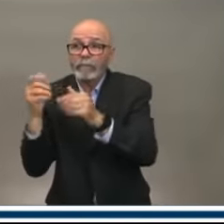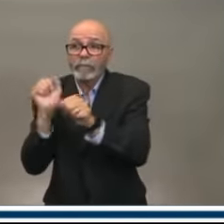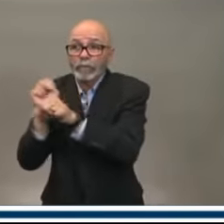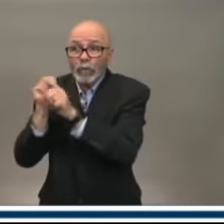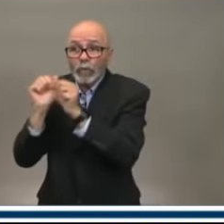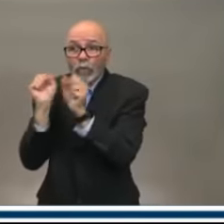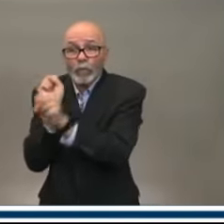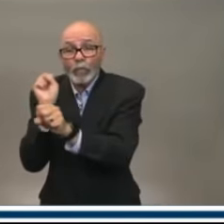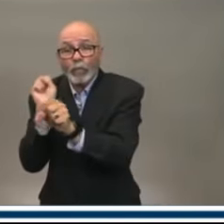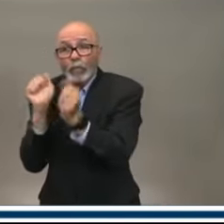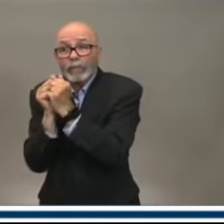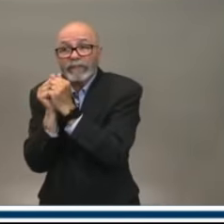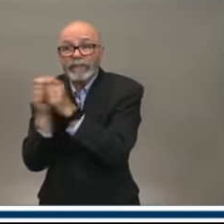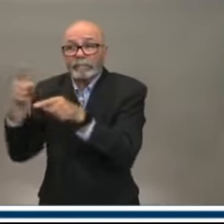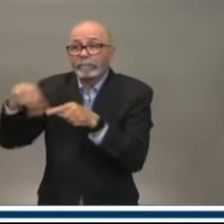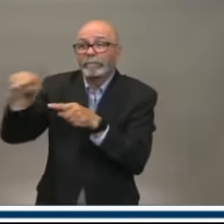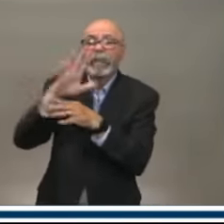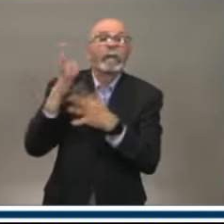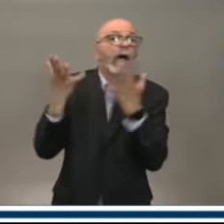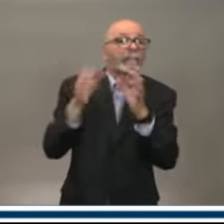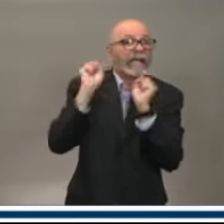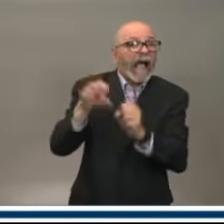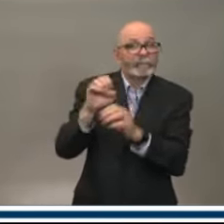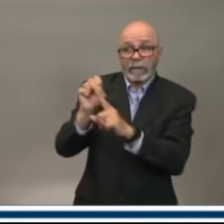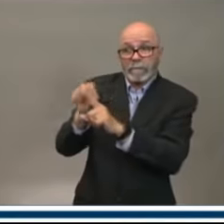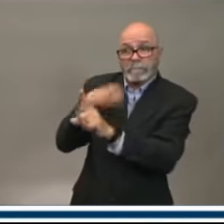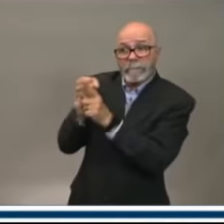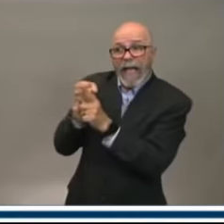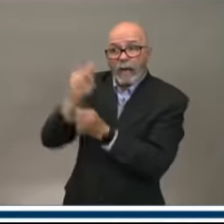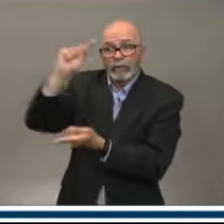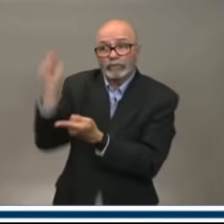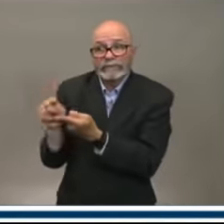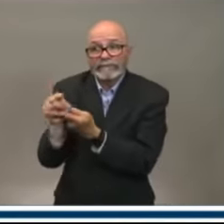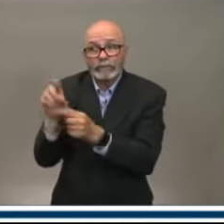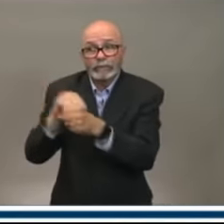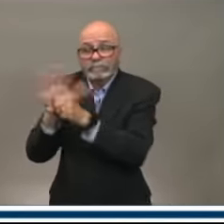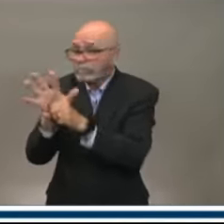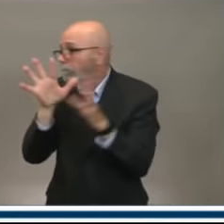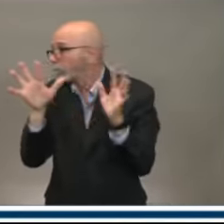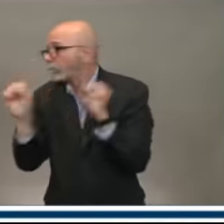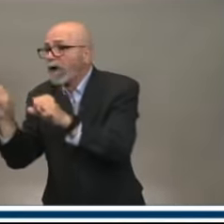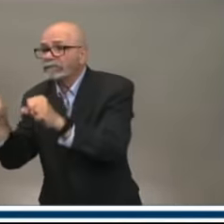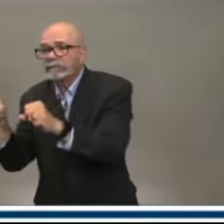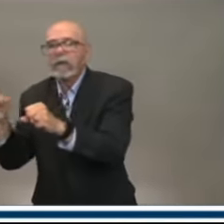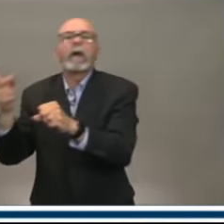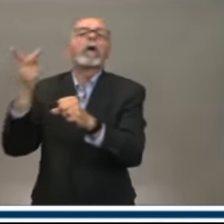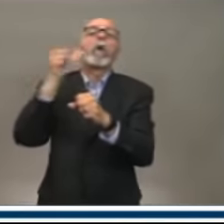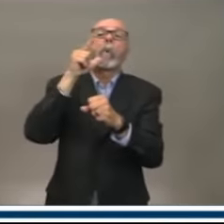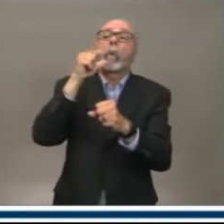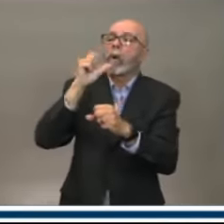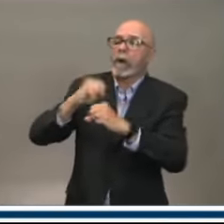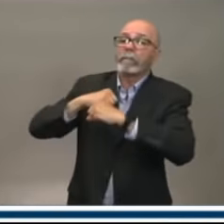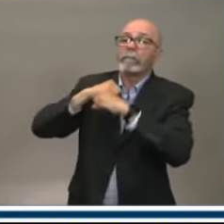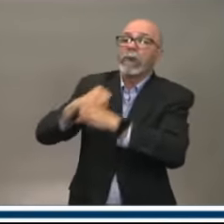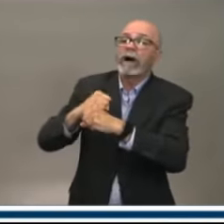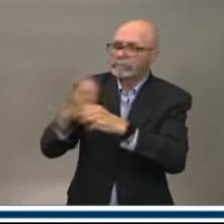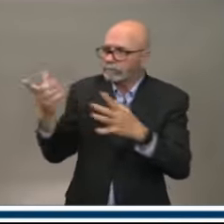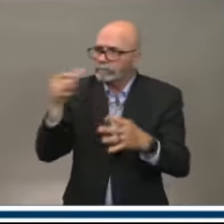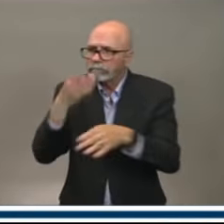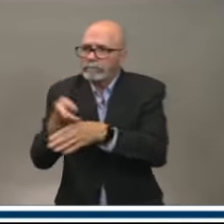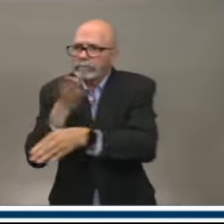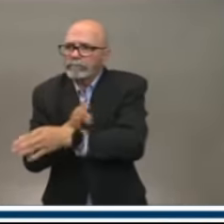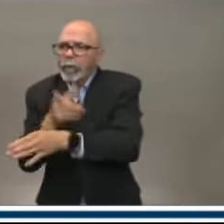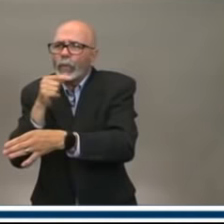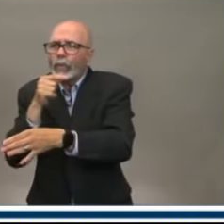COVID-19, especially protecting those who are most vulnerable to serious illness, protecting populations where there's high